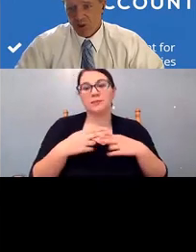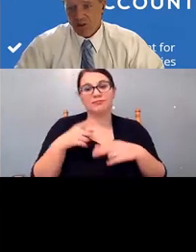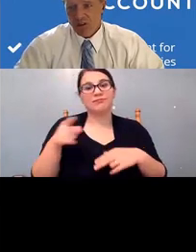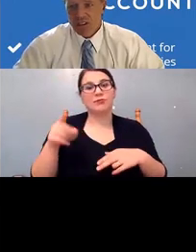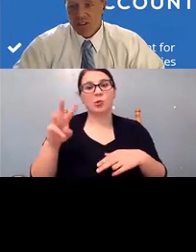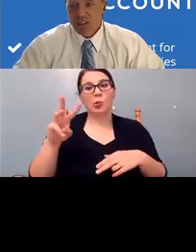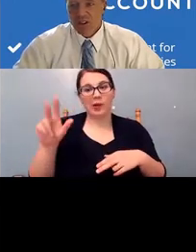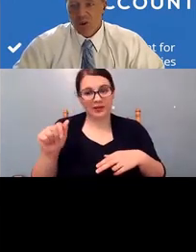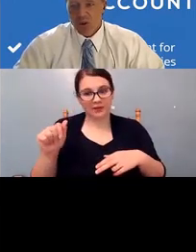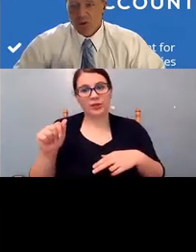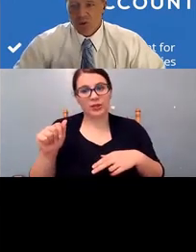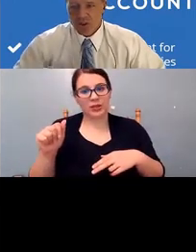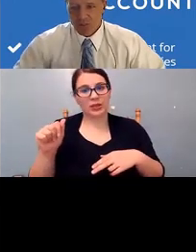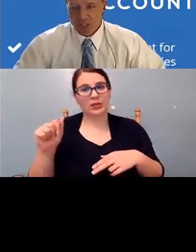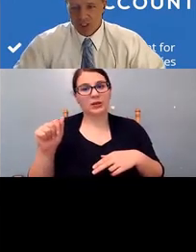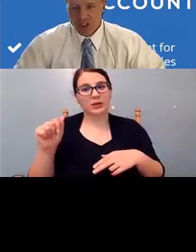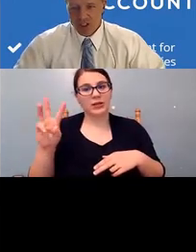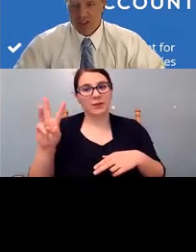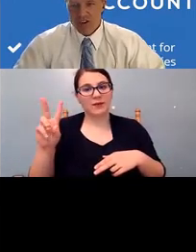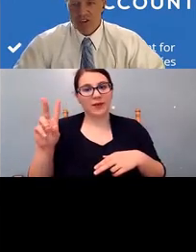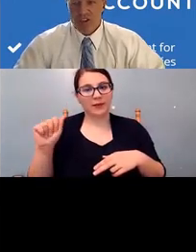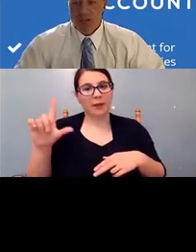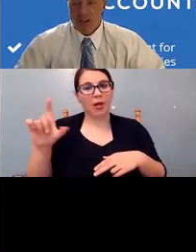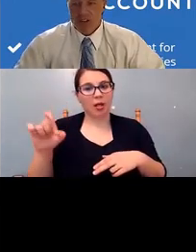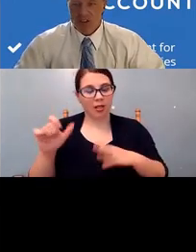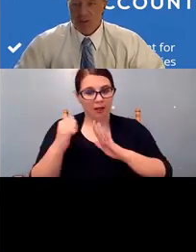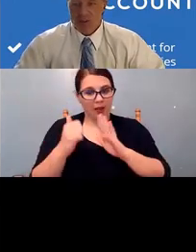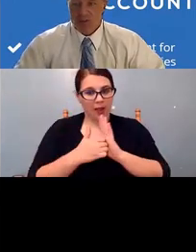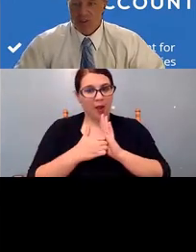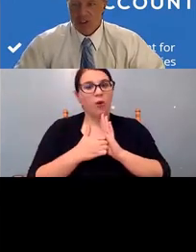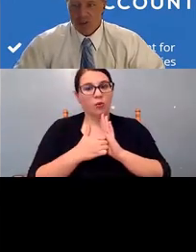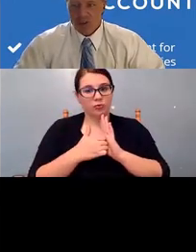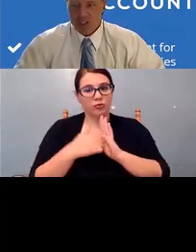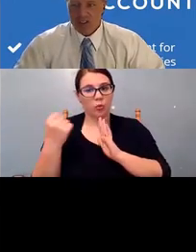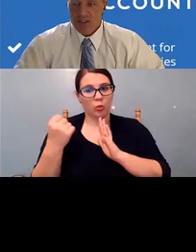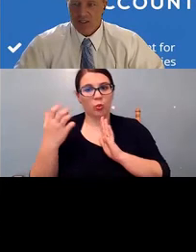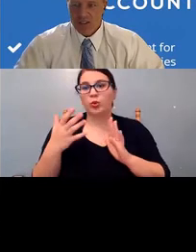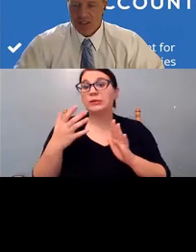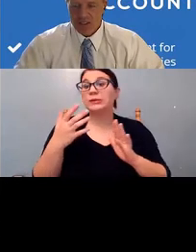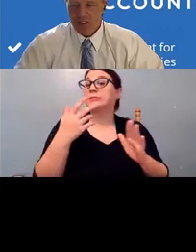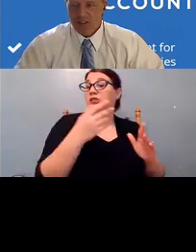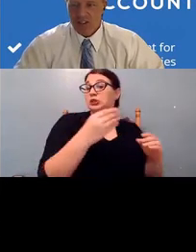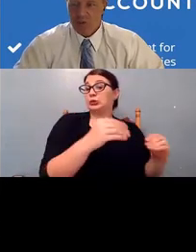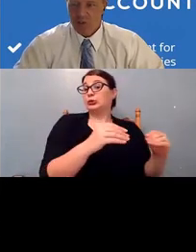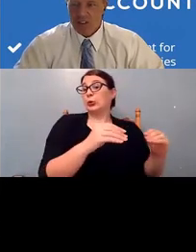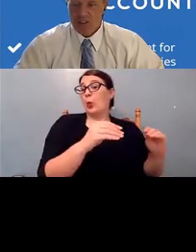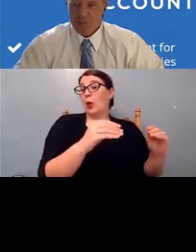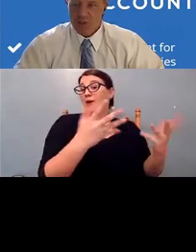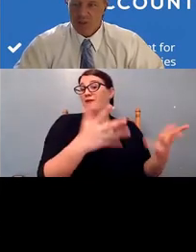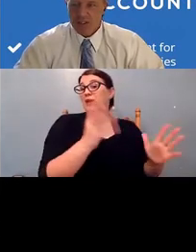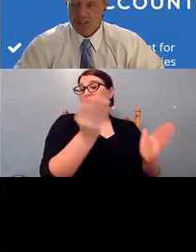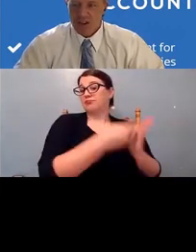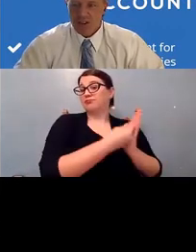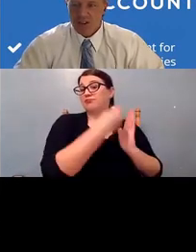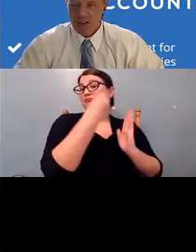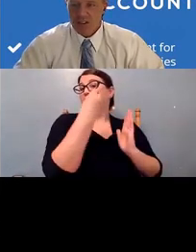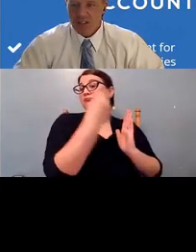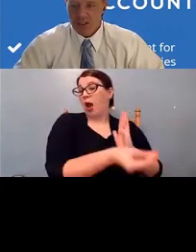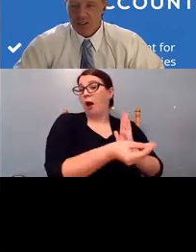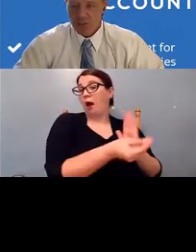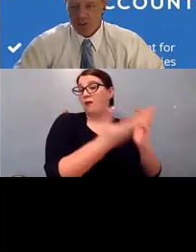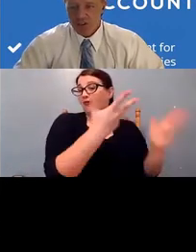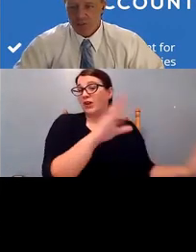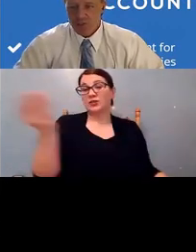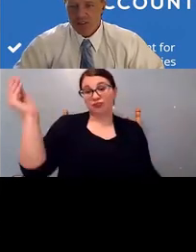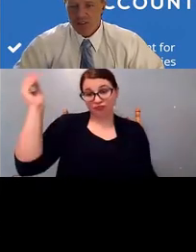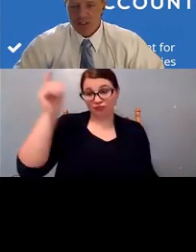account holder who, pictured here, is coming out of the store after using his stable Visa prepaid card